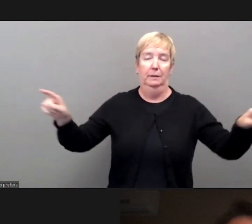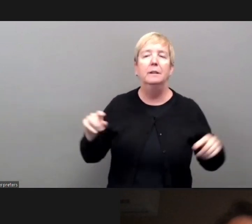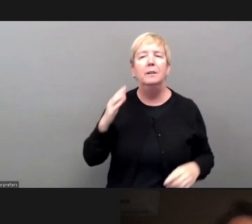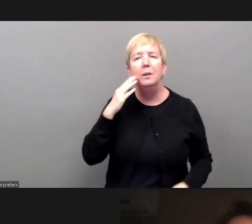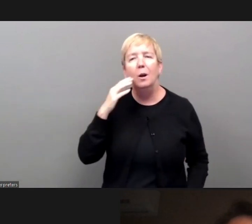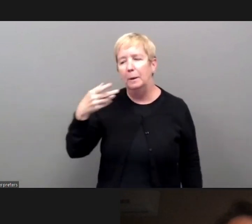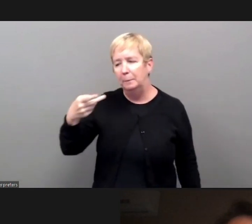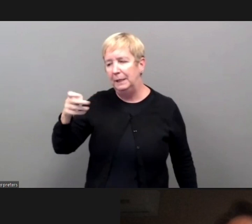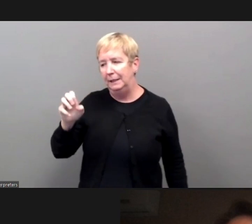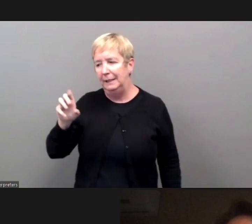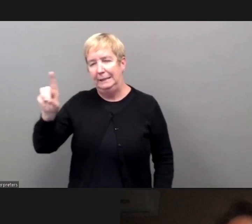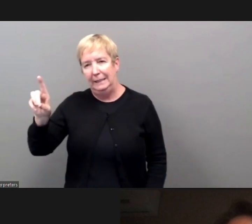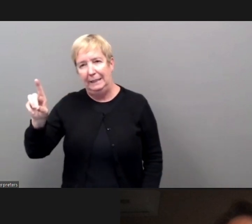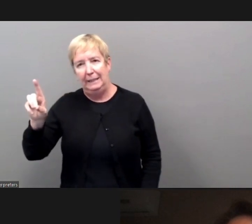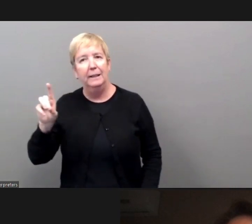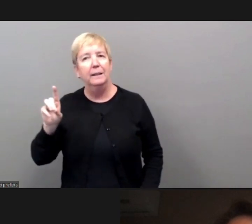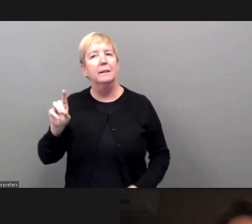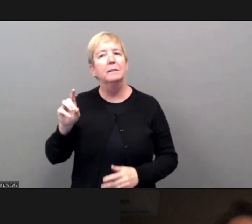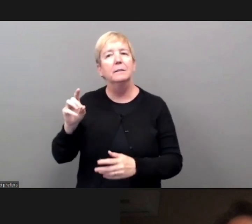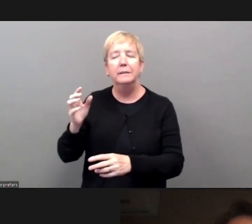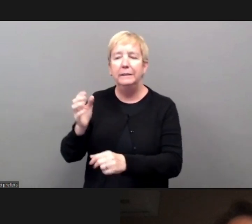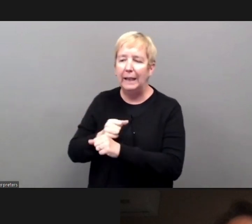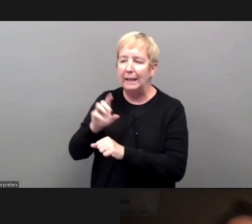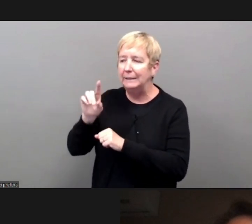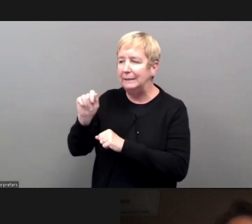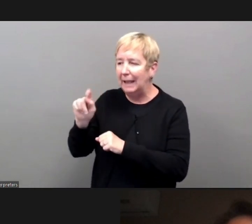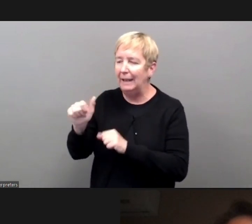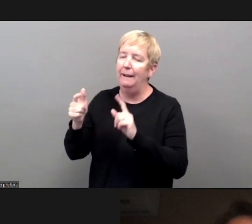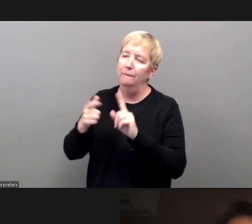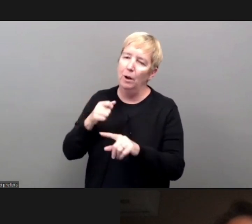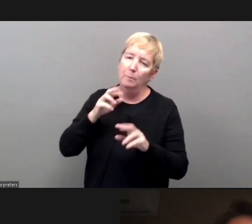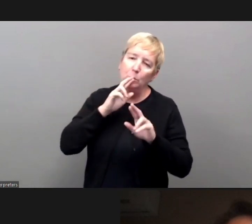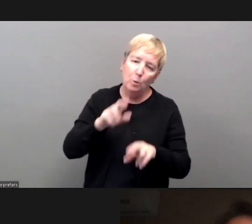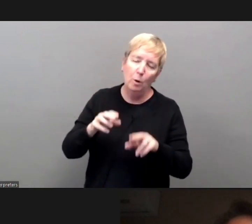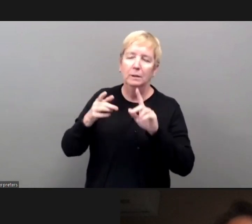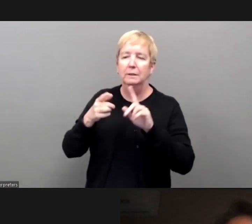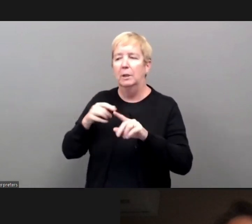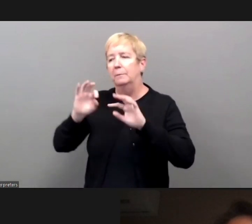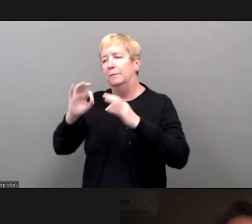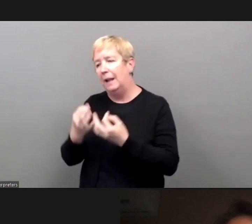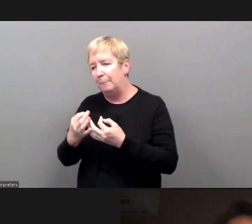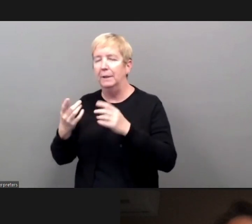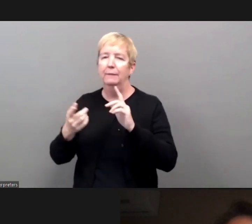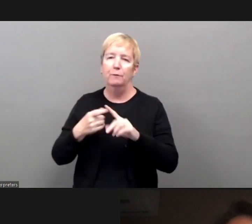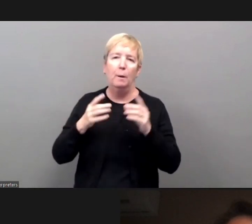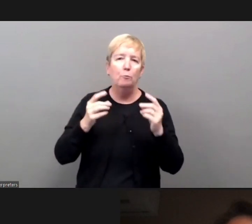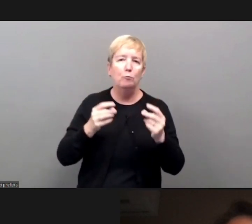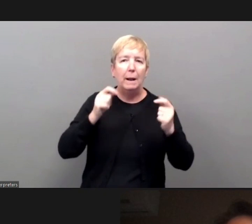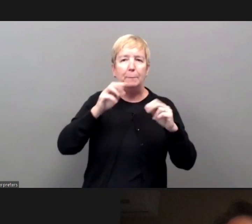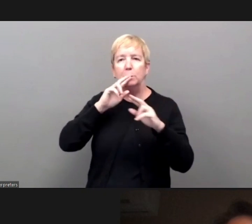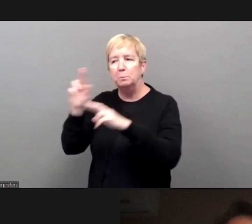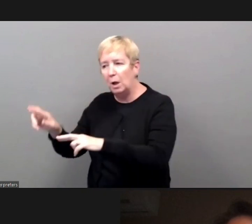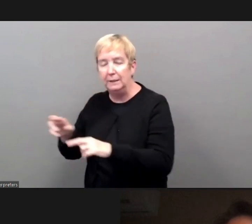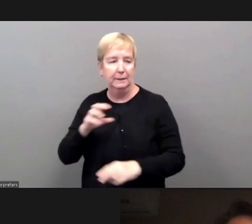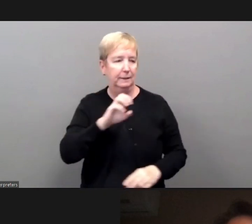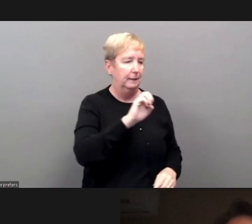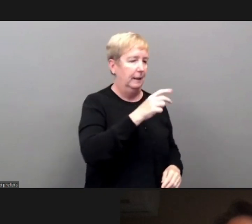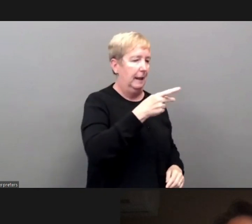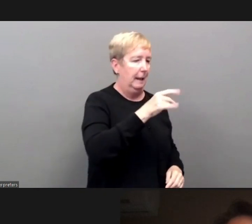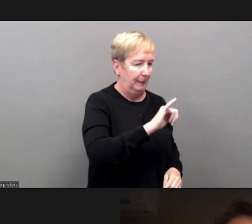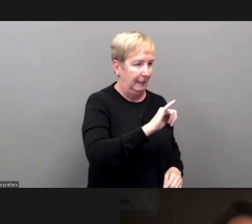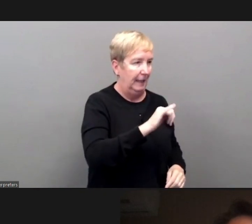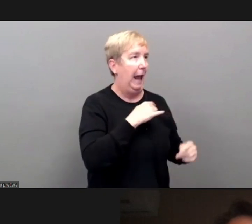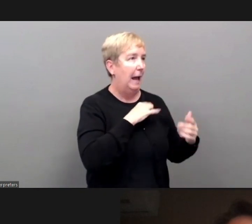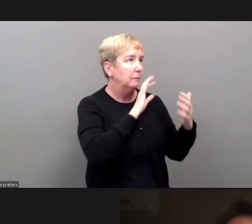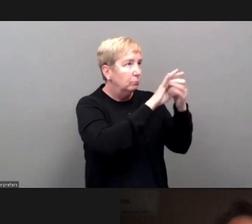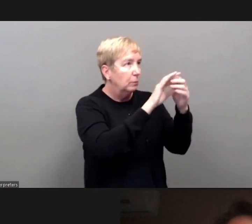their data from reports from families and rapid responses. EPI has a direct link to all the